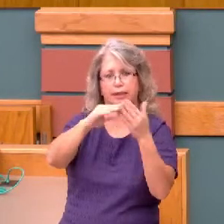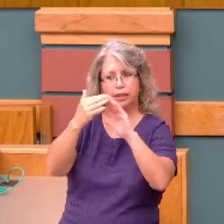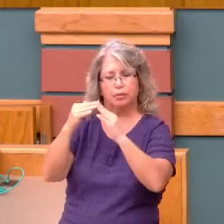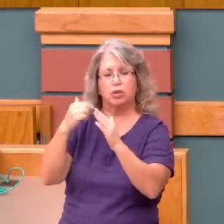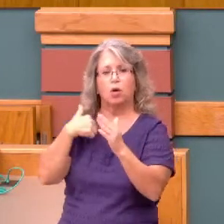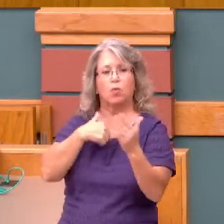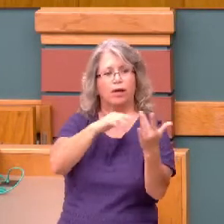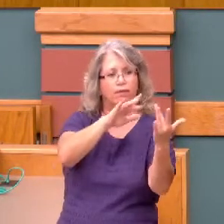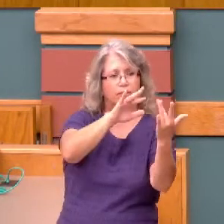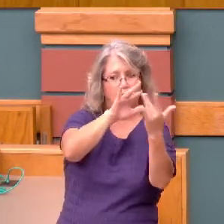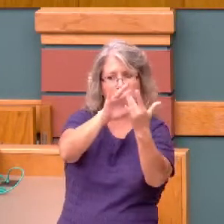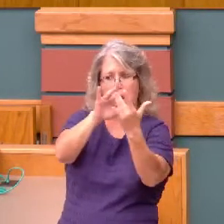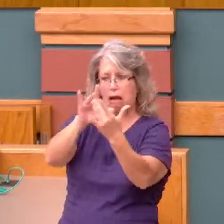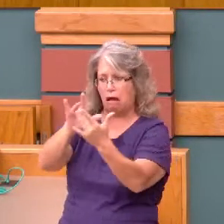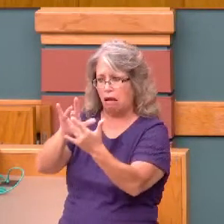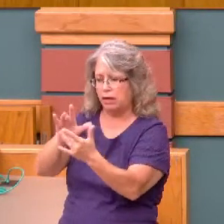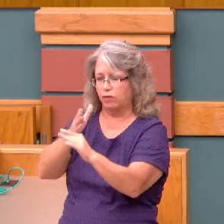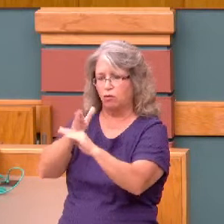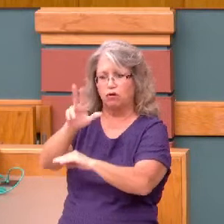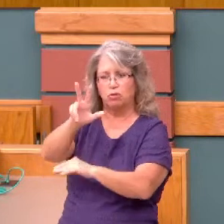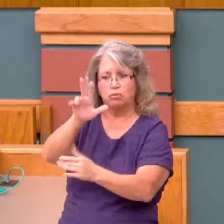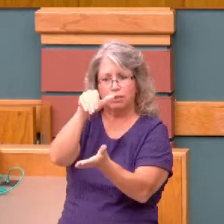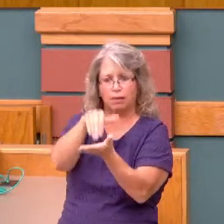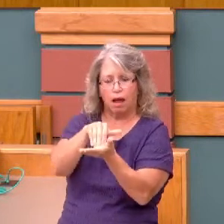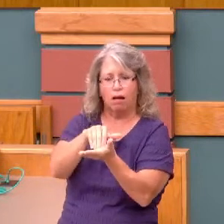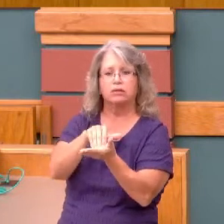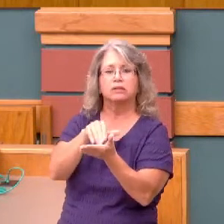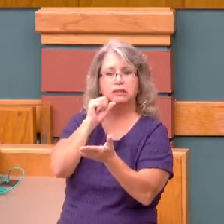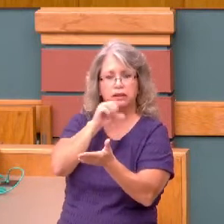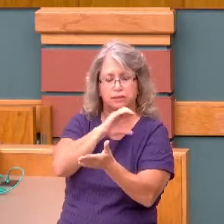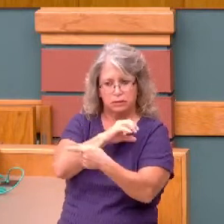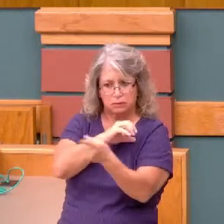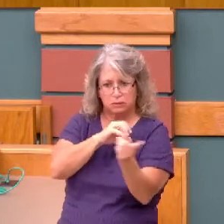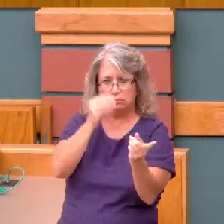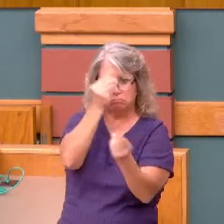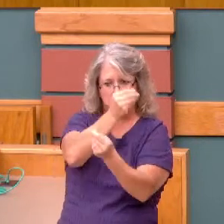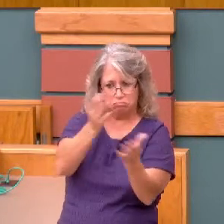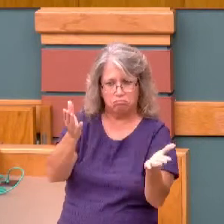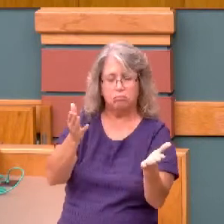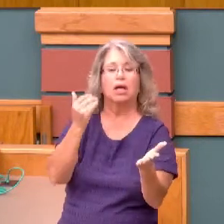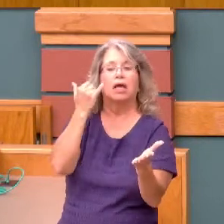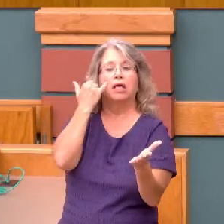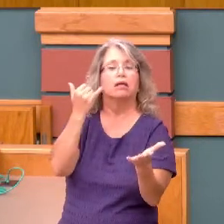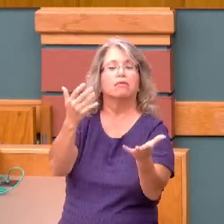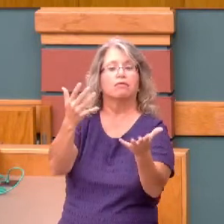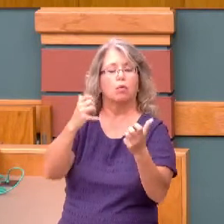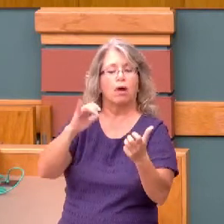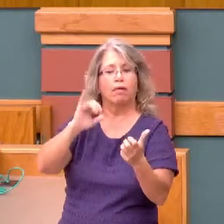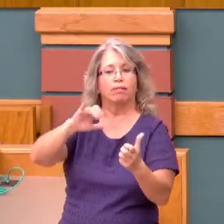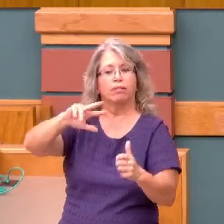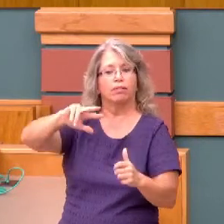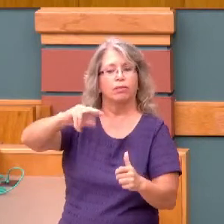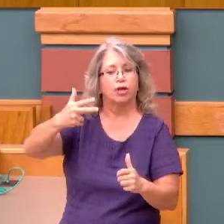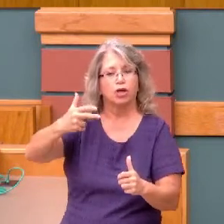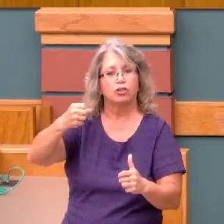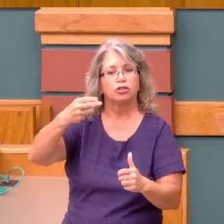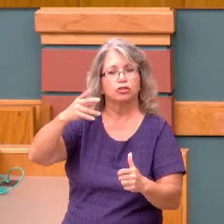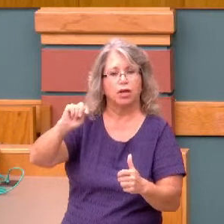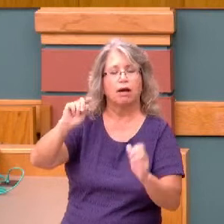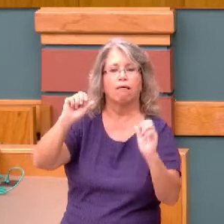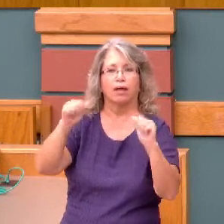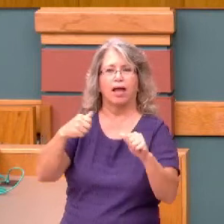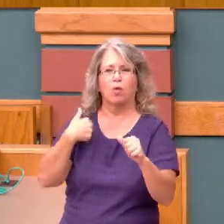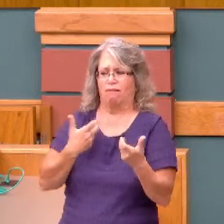to inform them of the opportunity to receive their third shot, and thus far, we have scheduled about